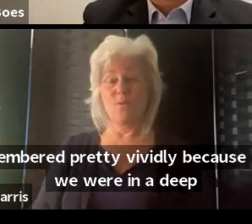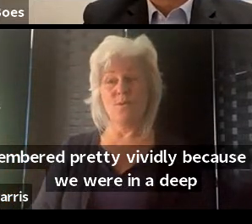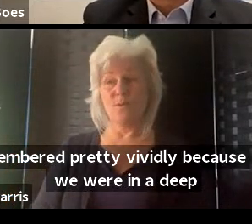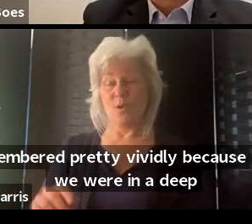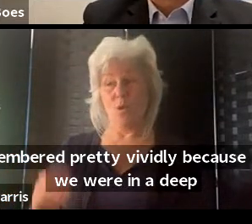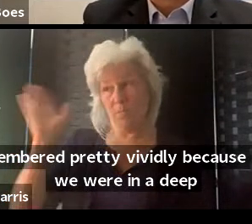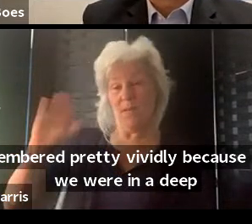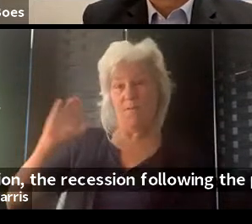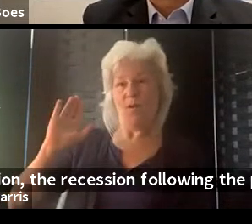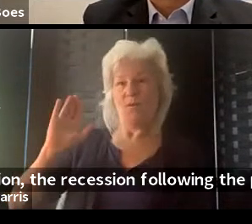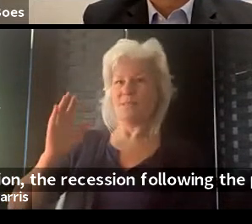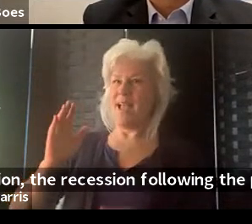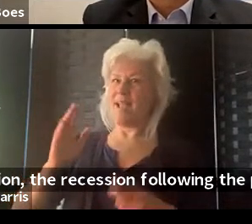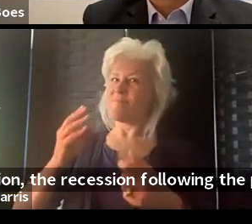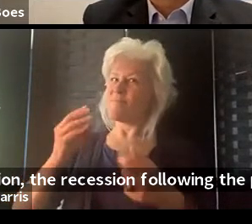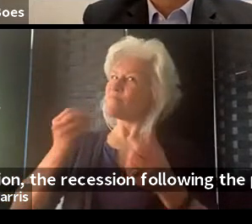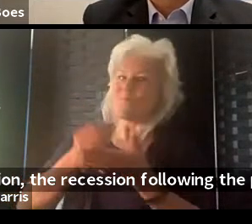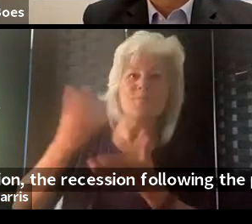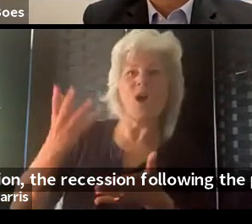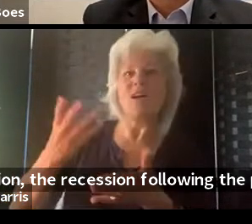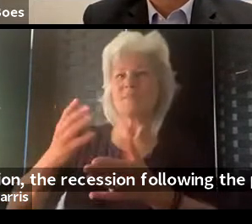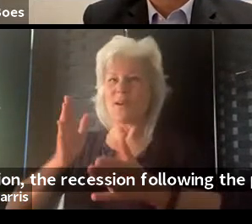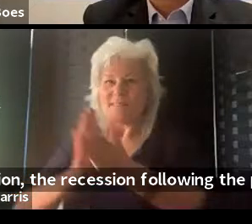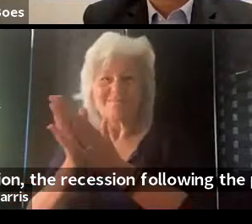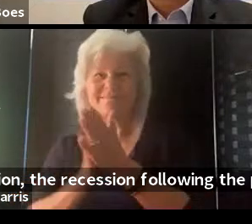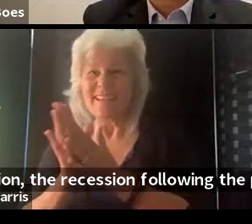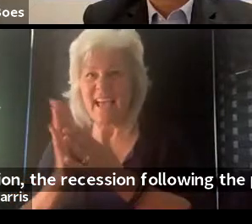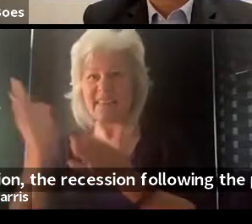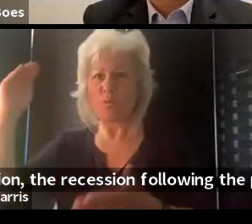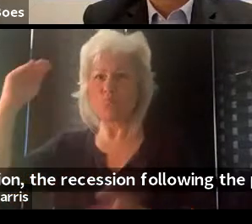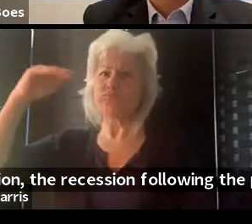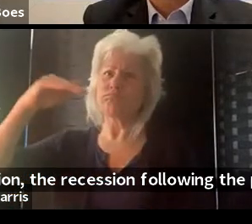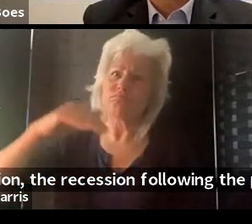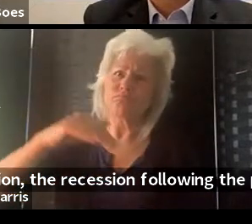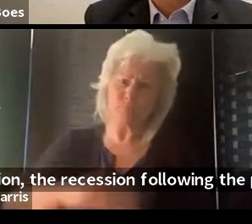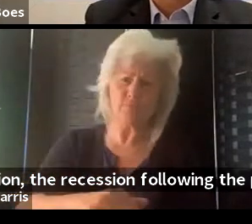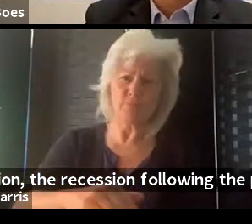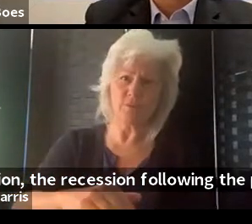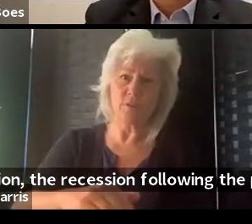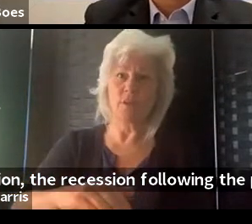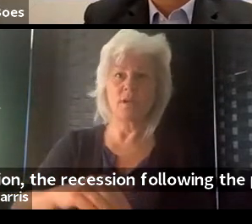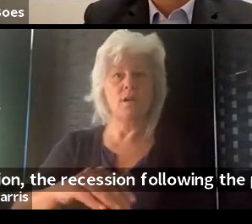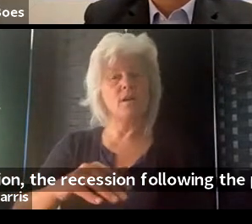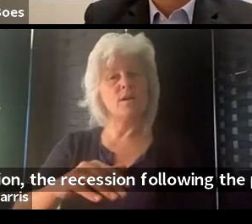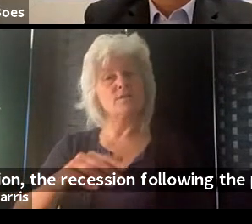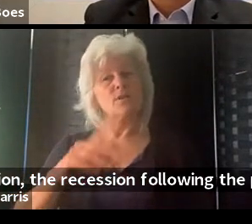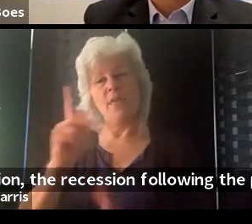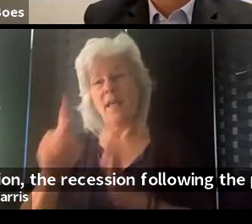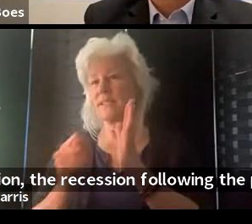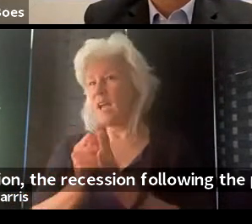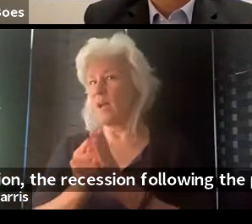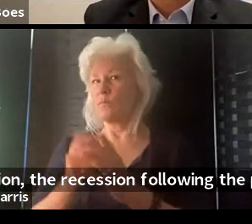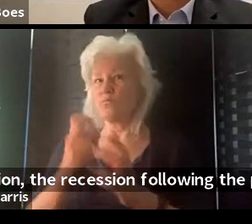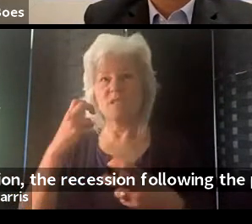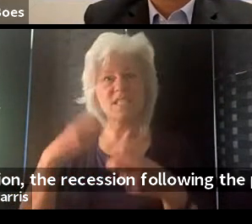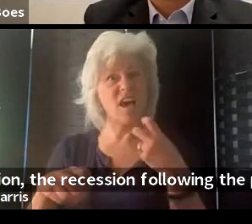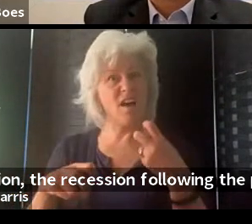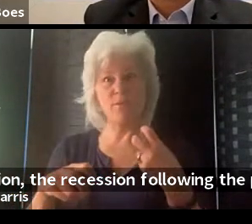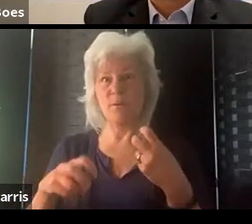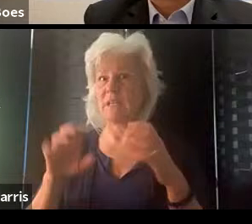real prosperity. So the legislative session was a difficult one. We were just trying to hang